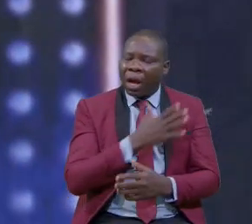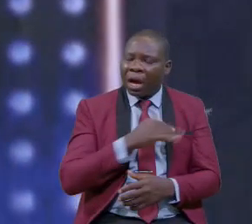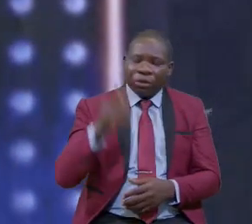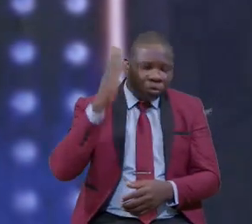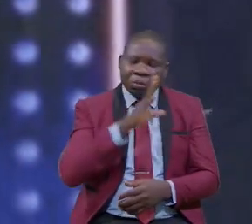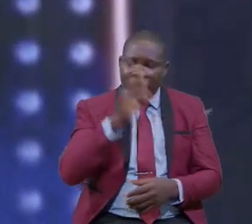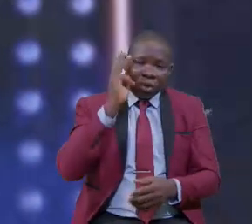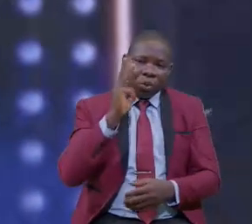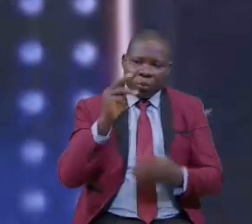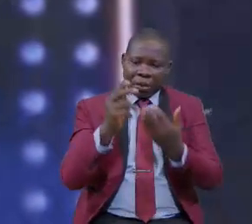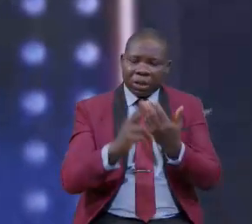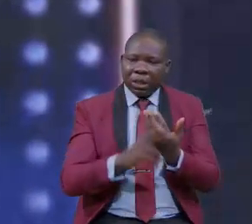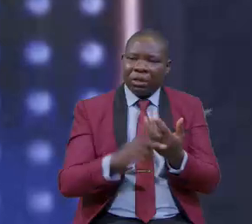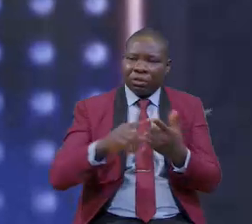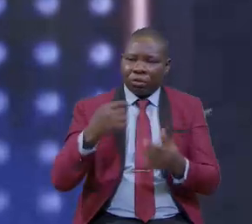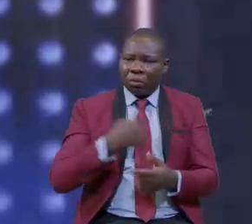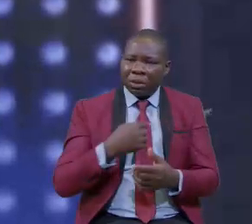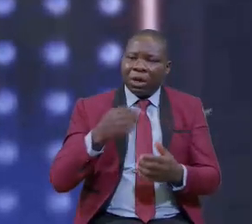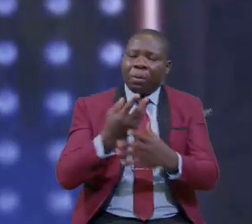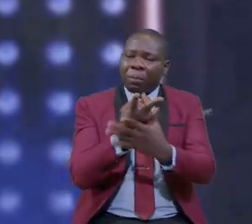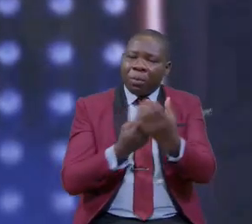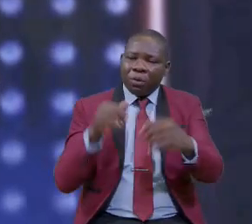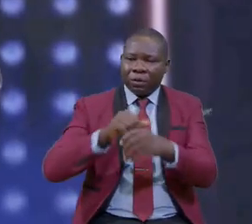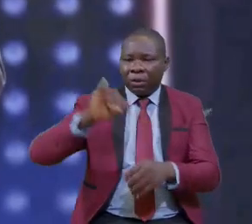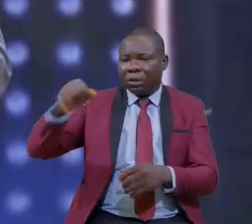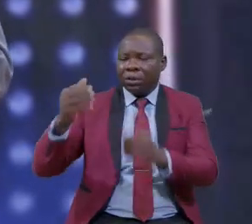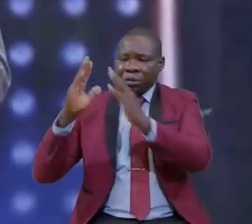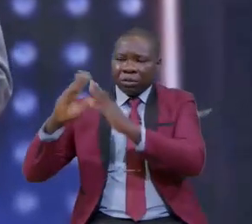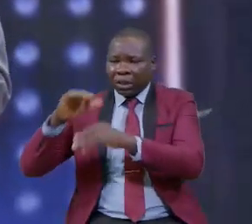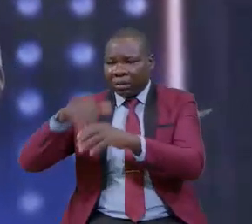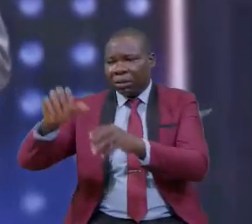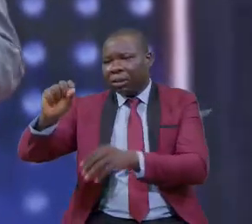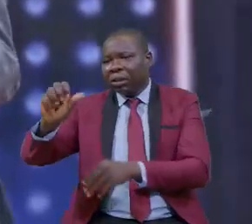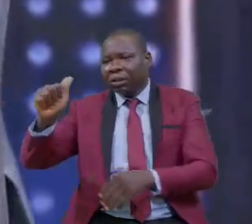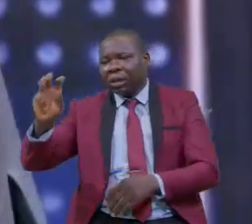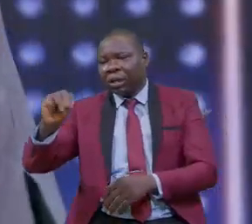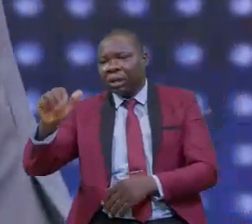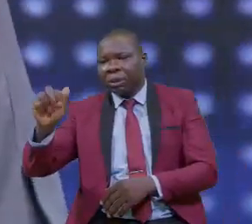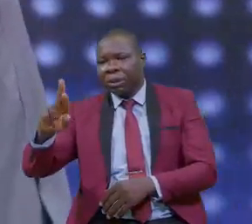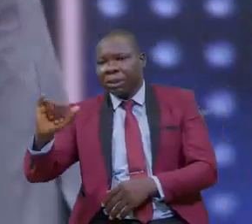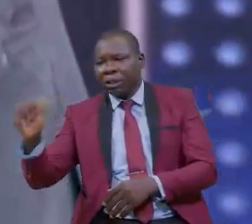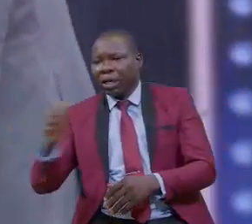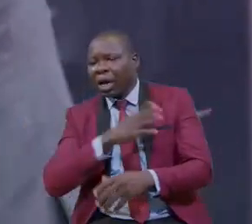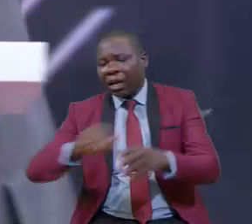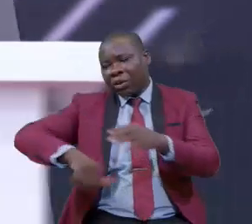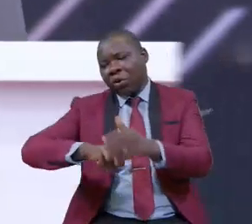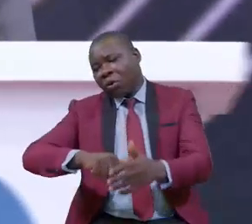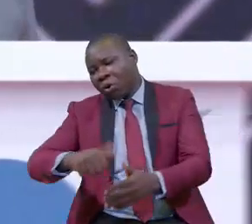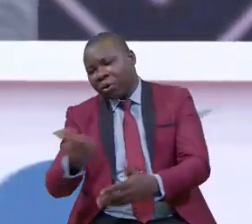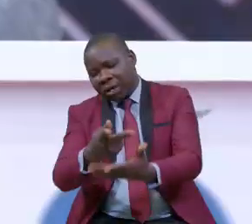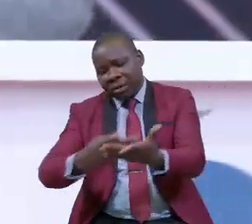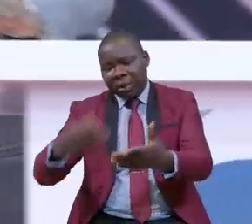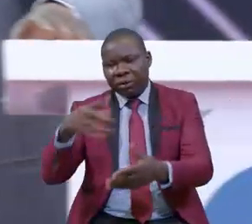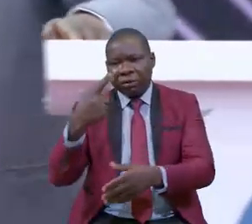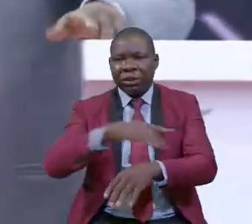the earth. And then so you now have the baptism in the Holy Ghost, and the people continue like